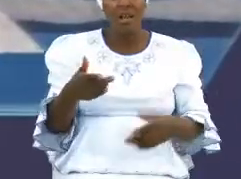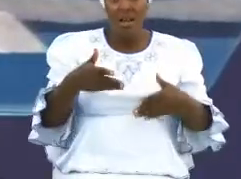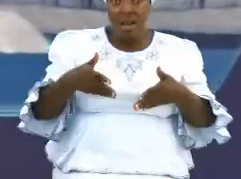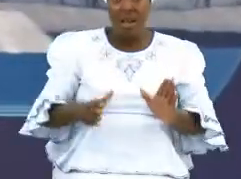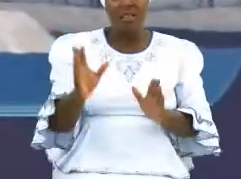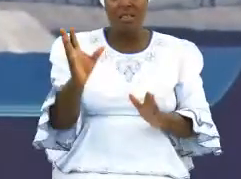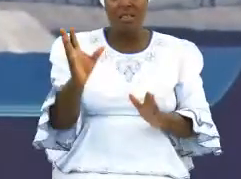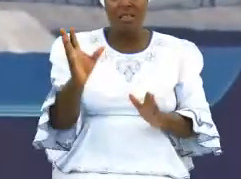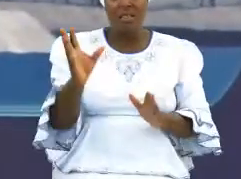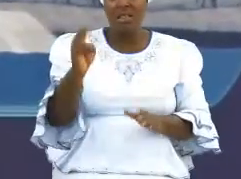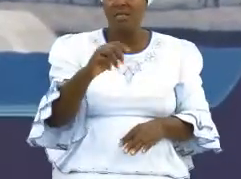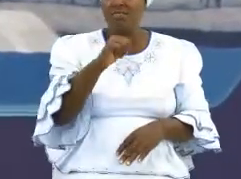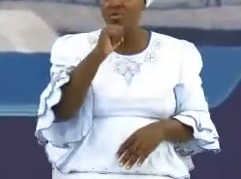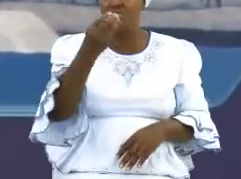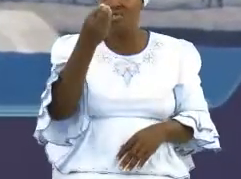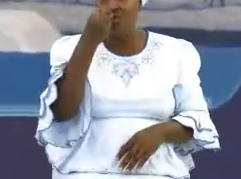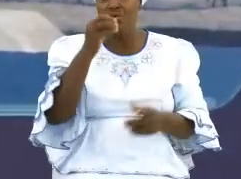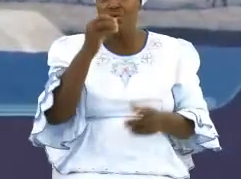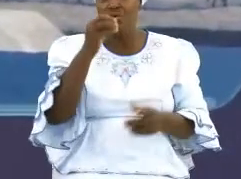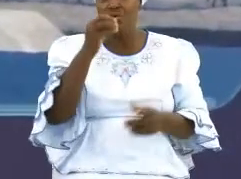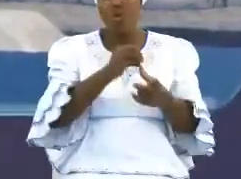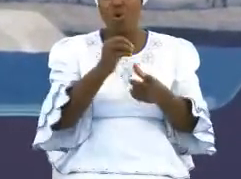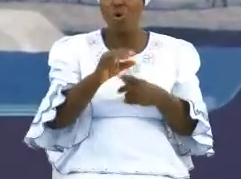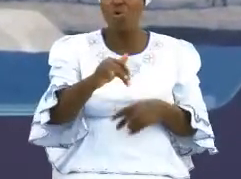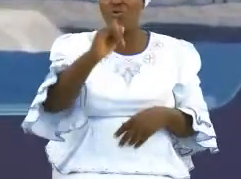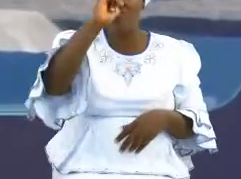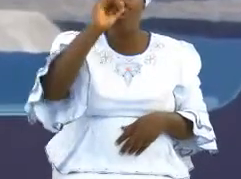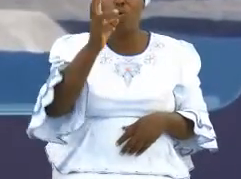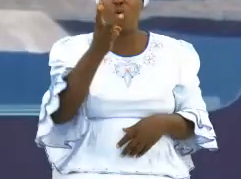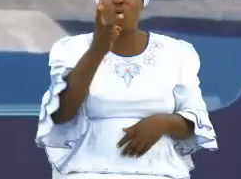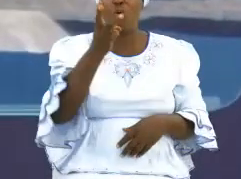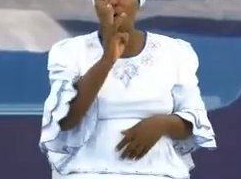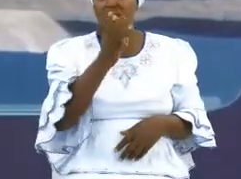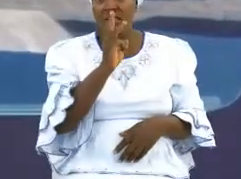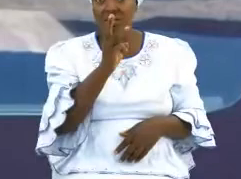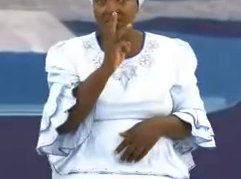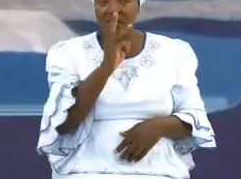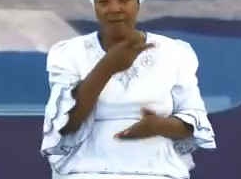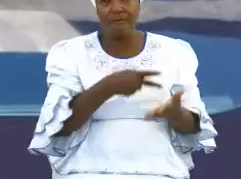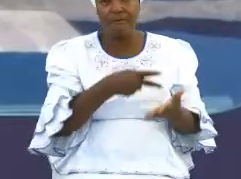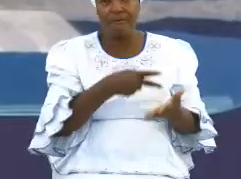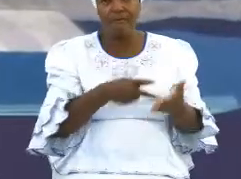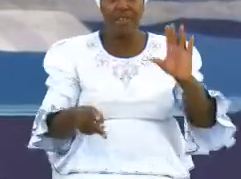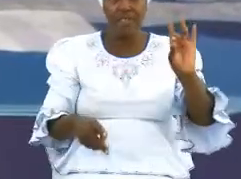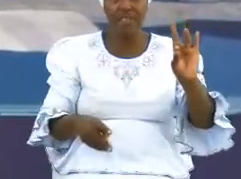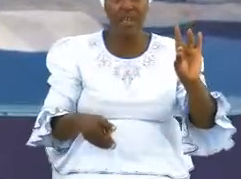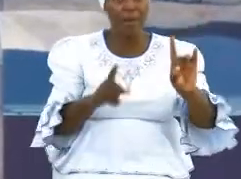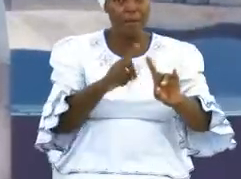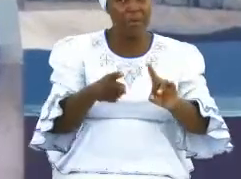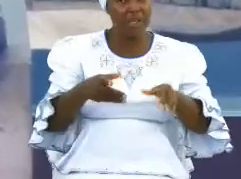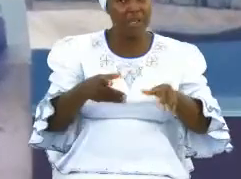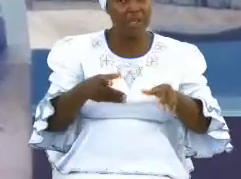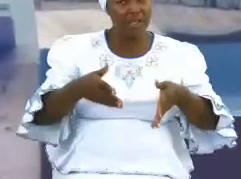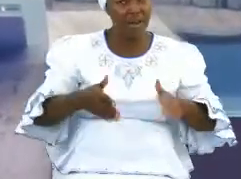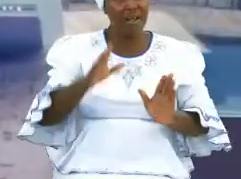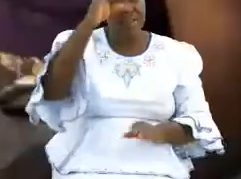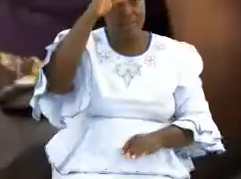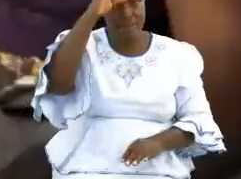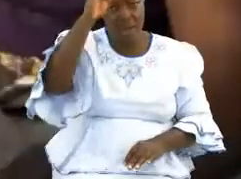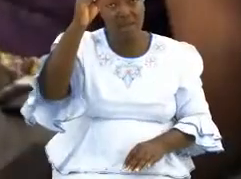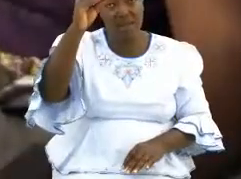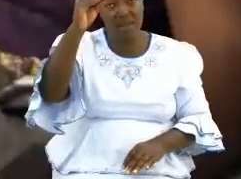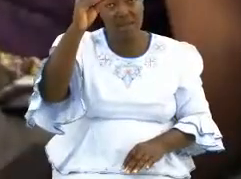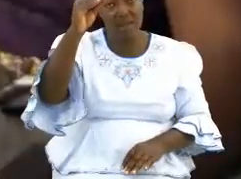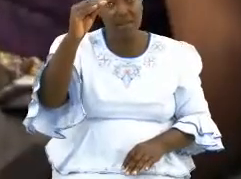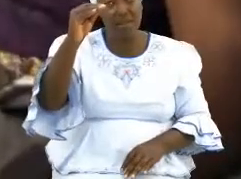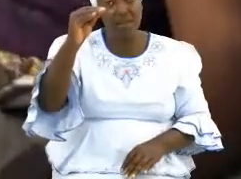nor drink water. In verse 8, but let man and